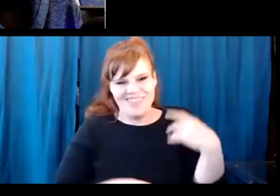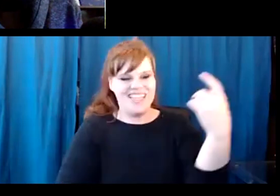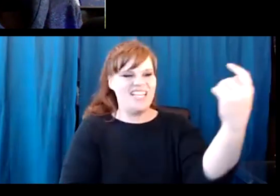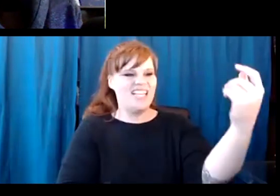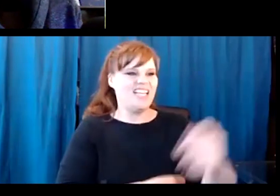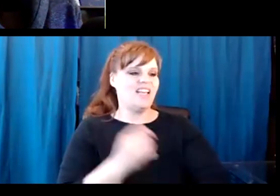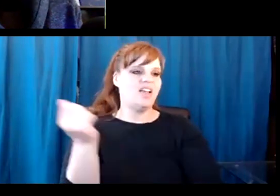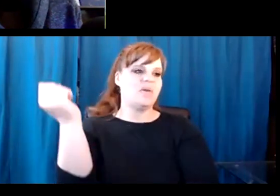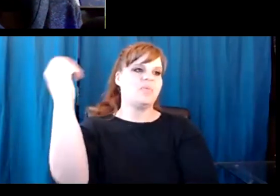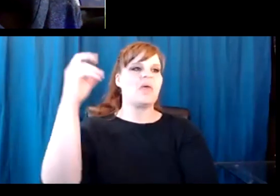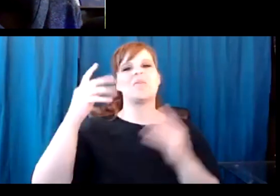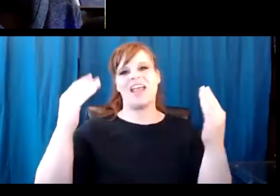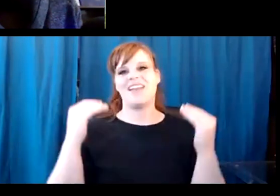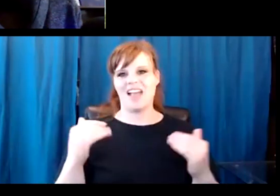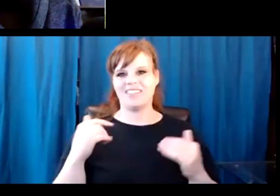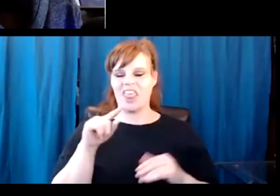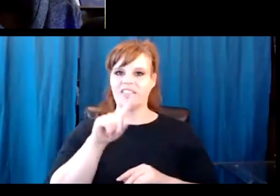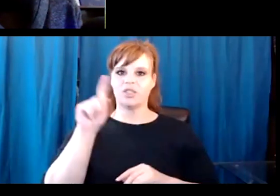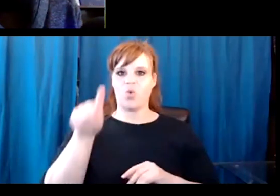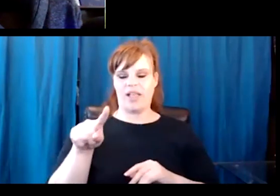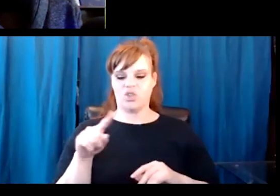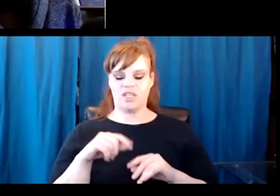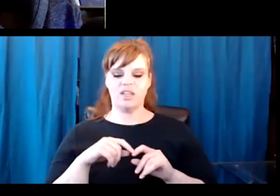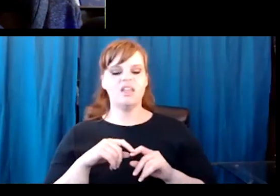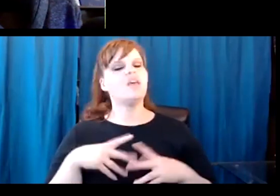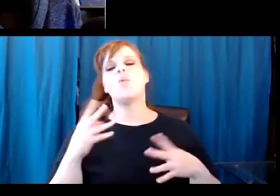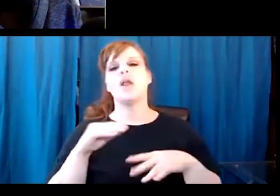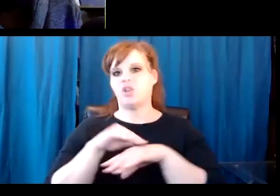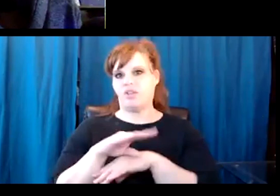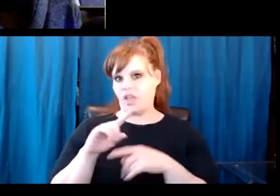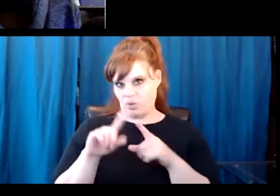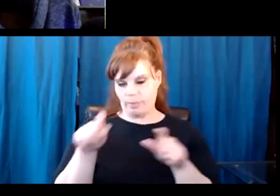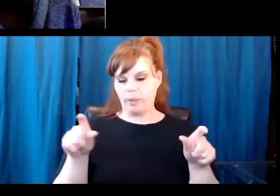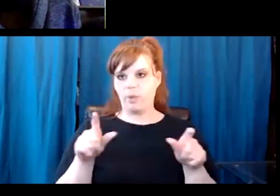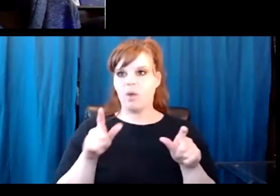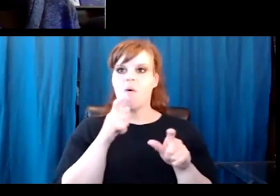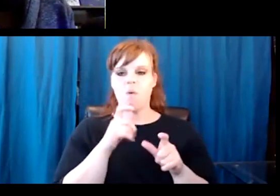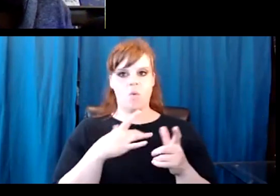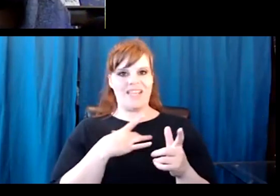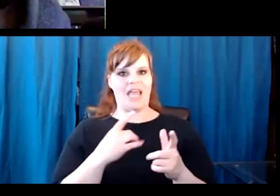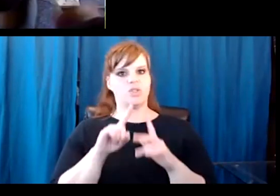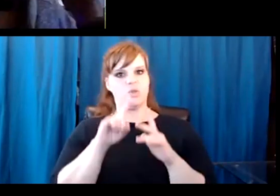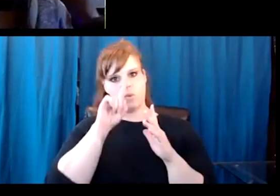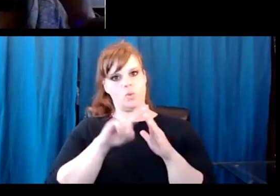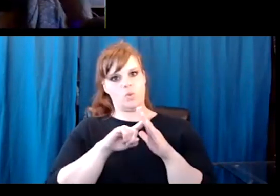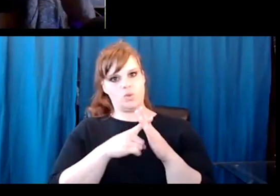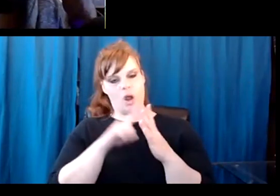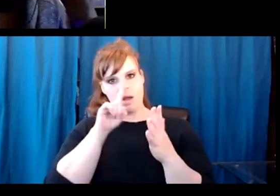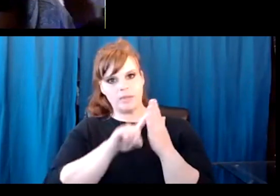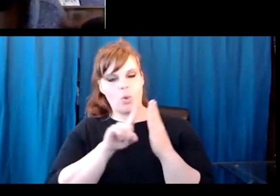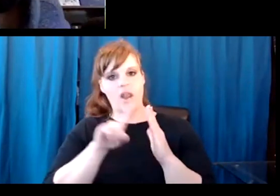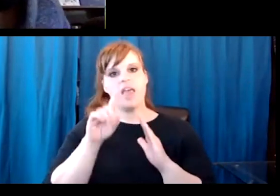All right. So next, this question is, what is your advice for people that would like to start exploring fiction and fantasy